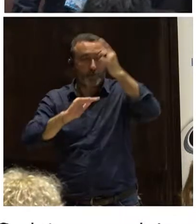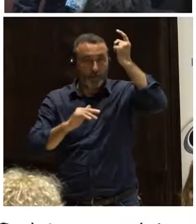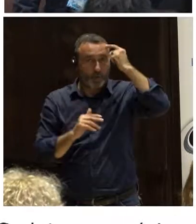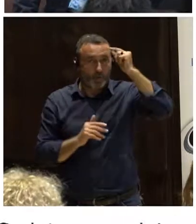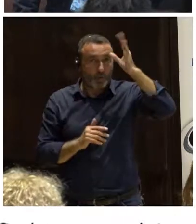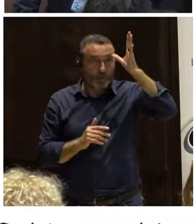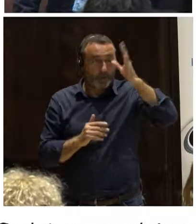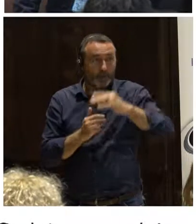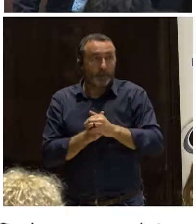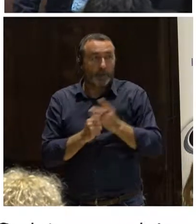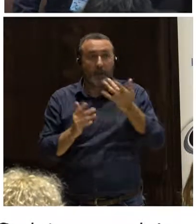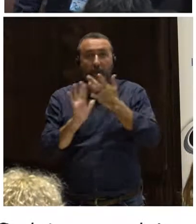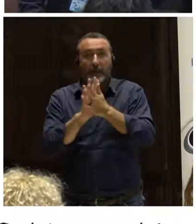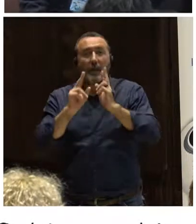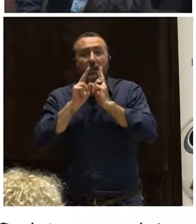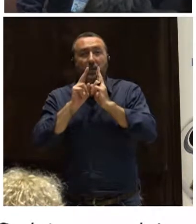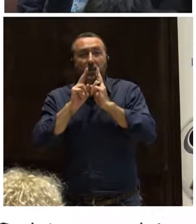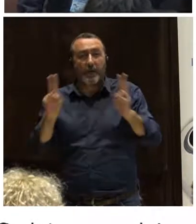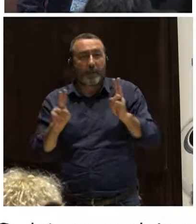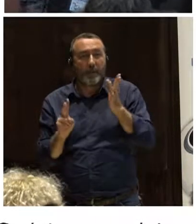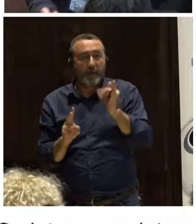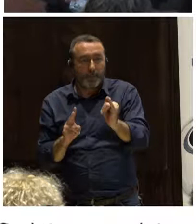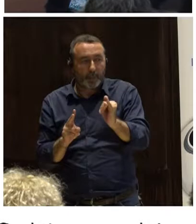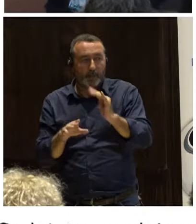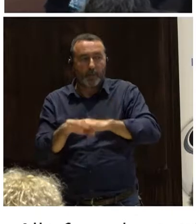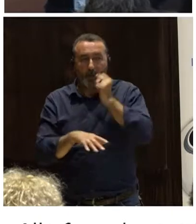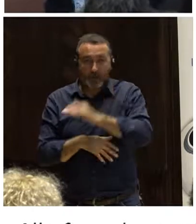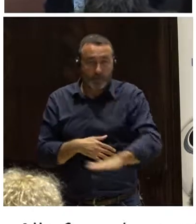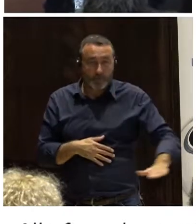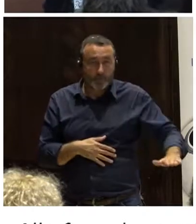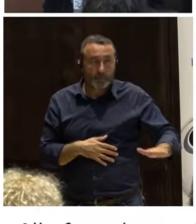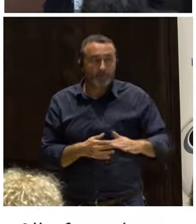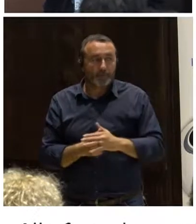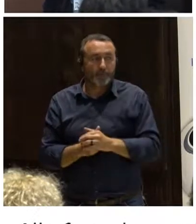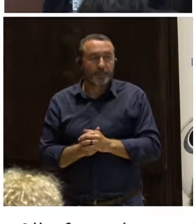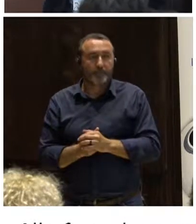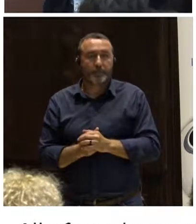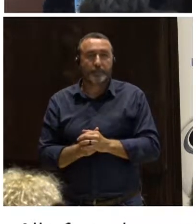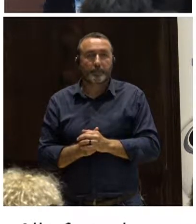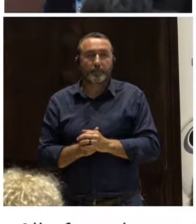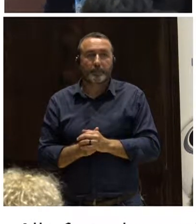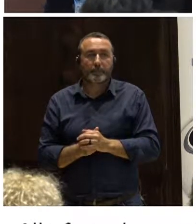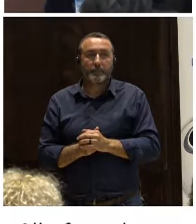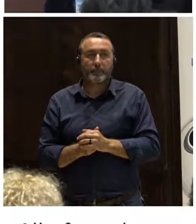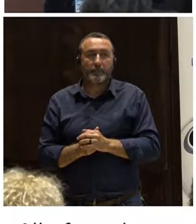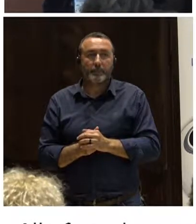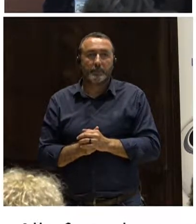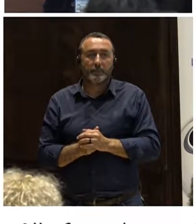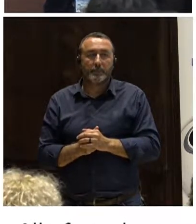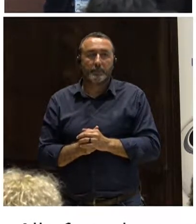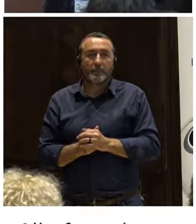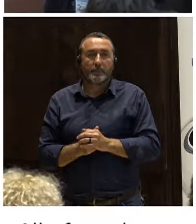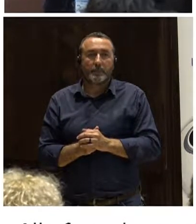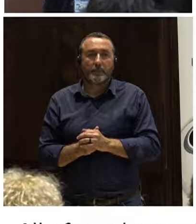people, for children. The cognitive structures